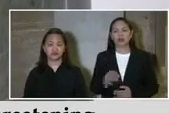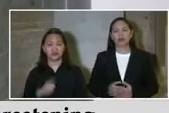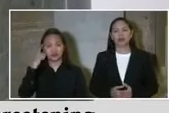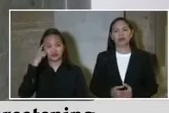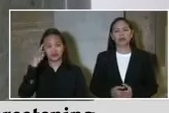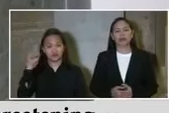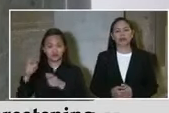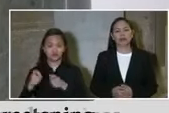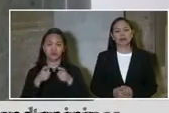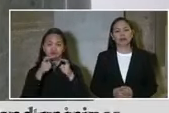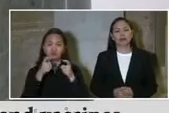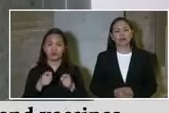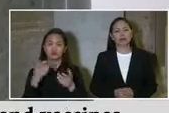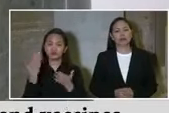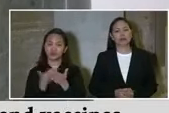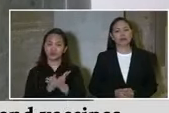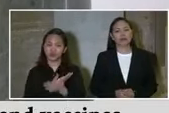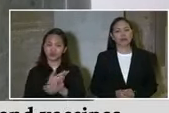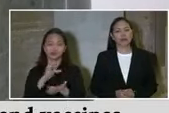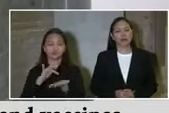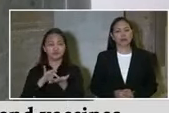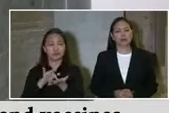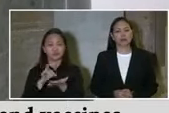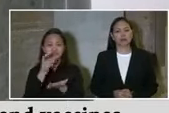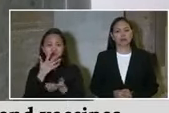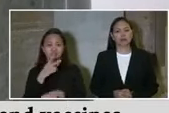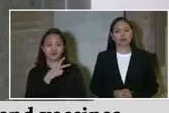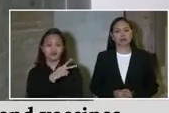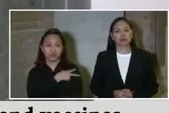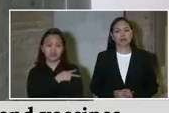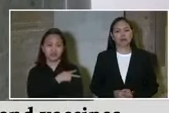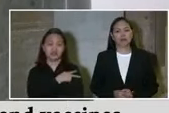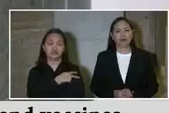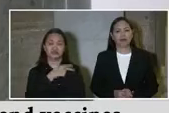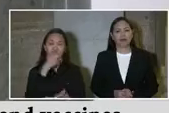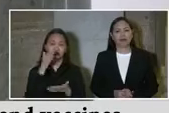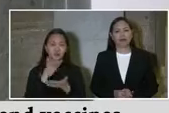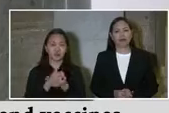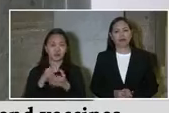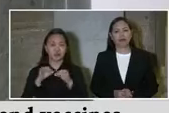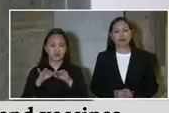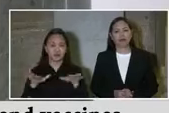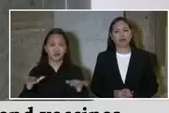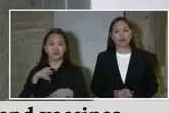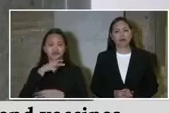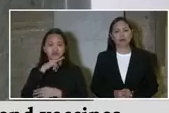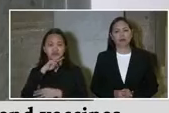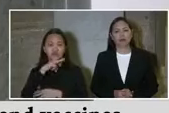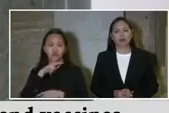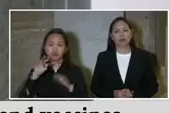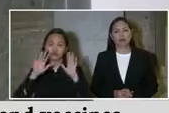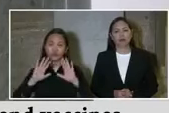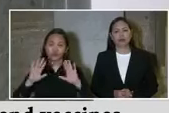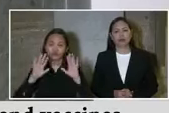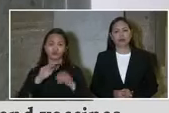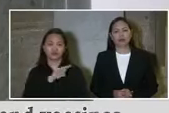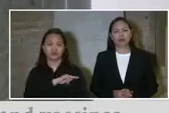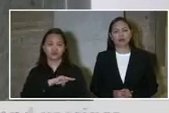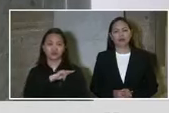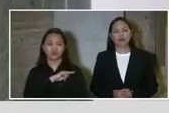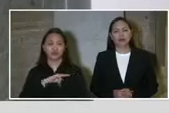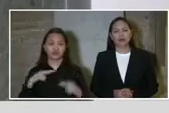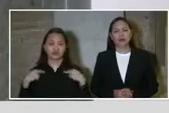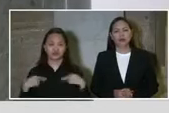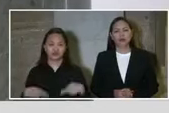for the gift of newly discovered medicines and vaccines to combat the virus and the wonder of natural